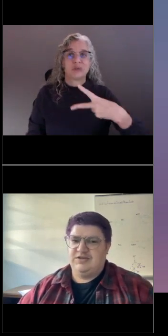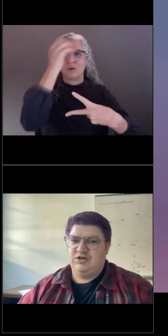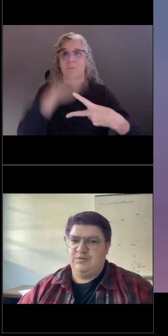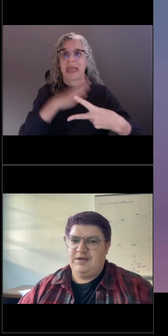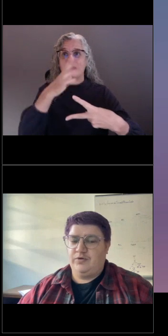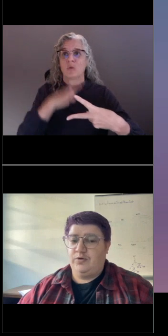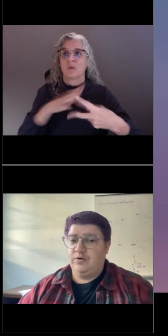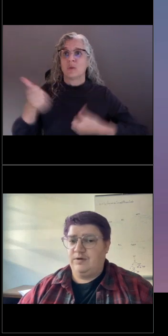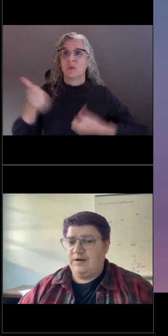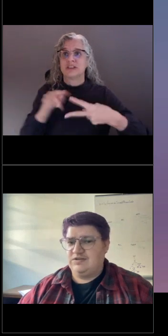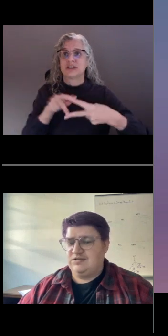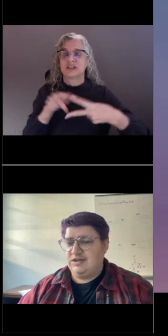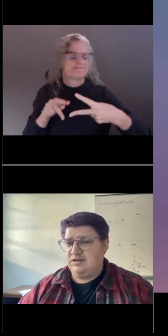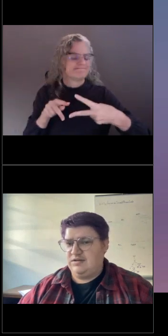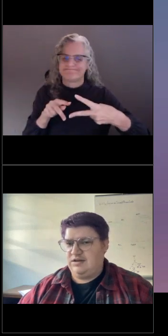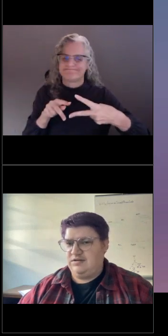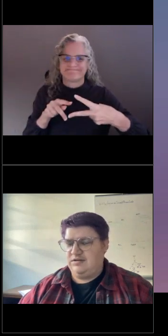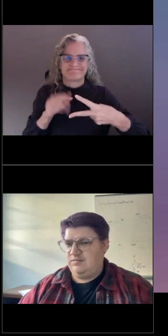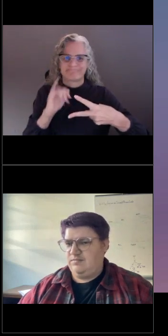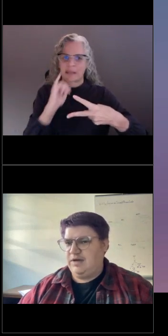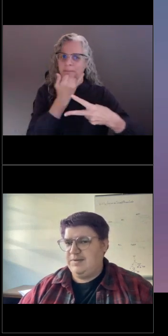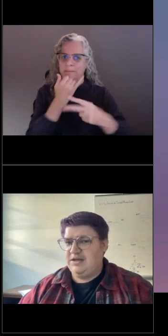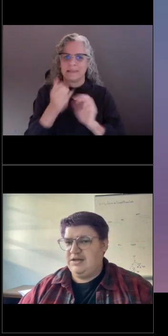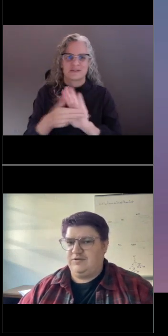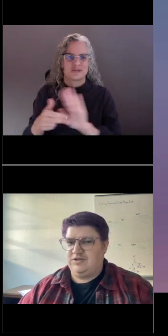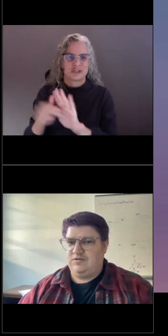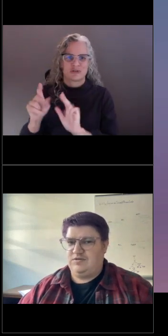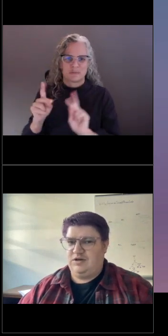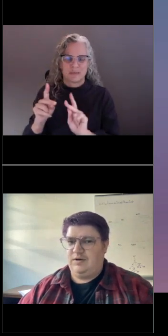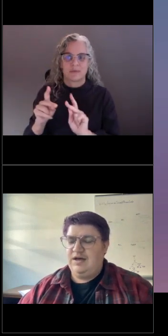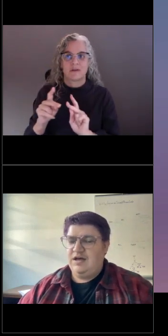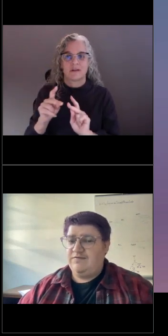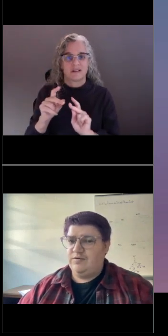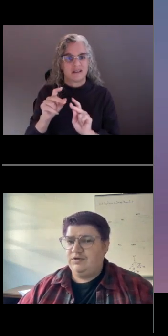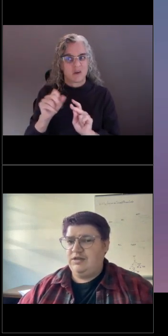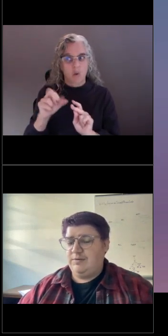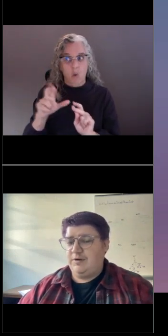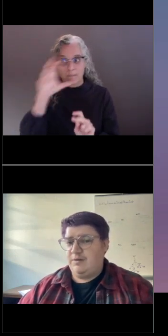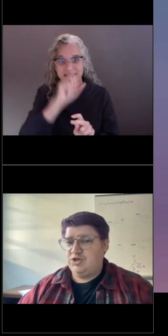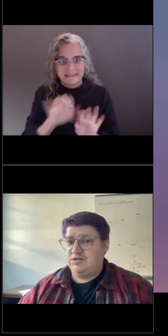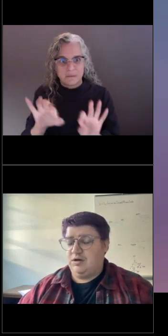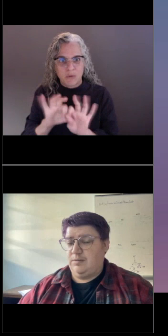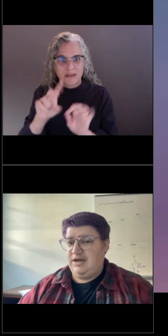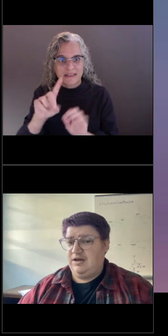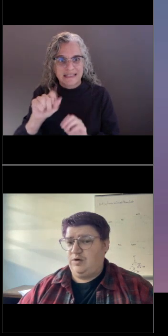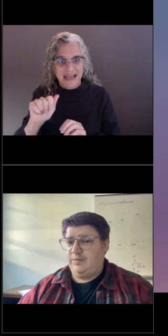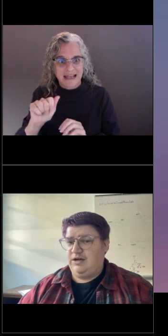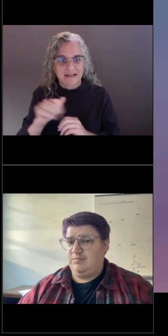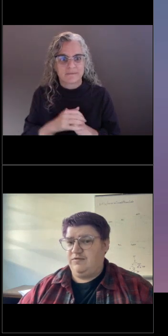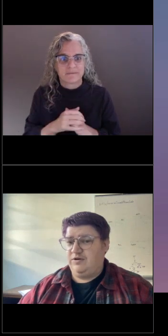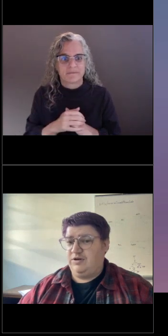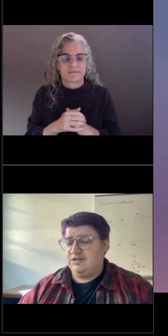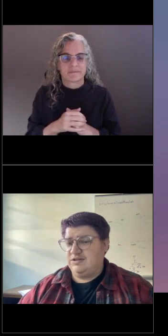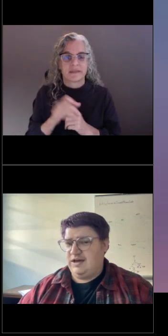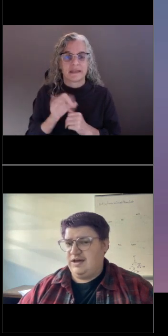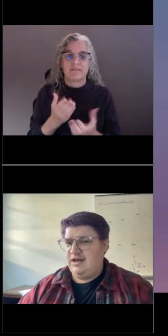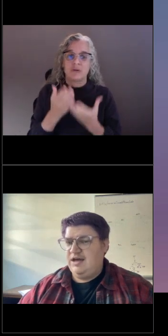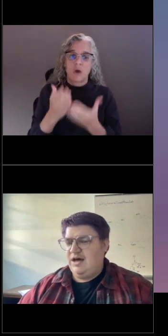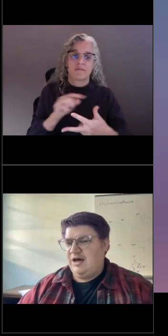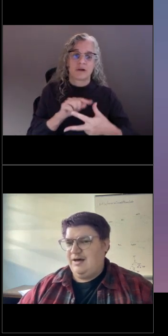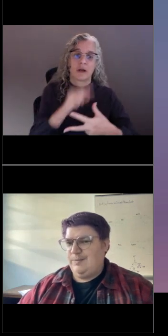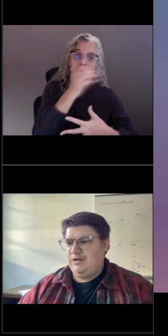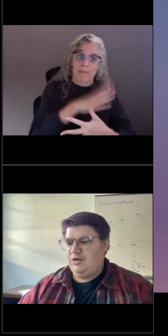implicitly misgender people or erase data that might be meaningful to you. So if your only 3 options are man, woman, and prefer not to